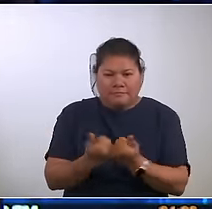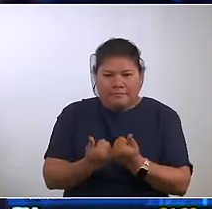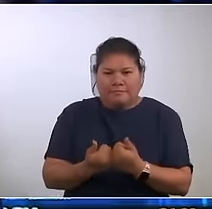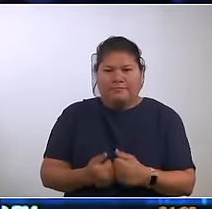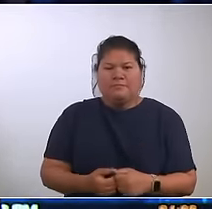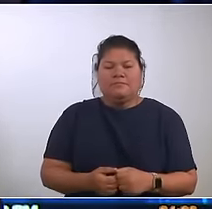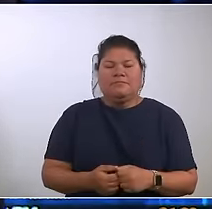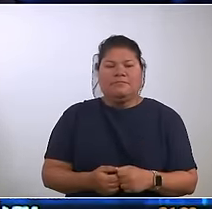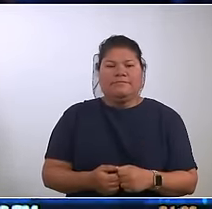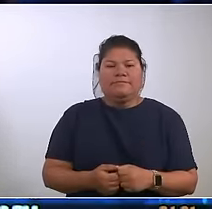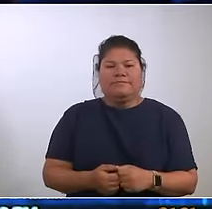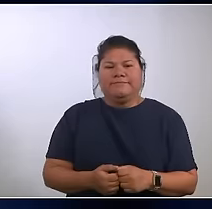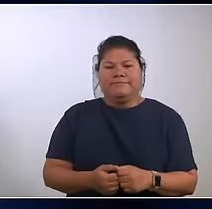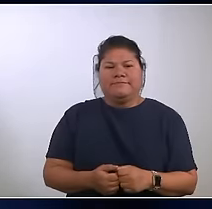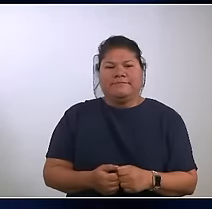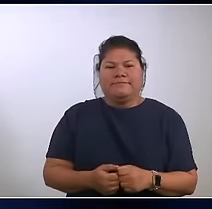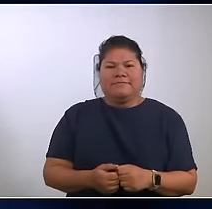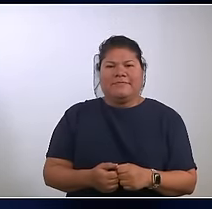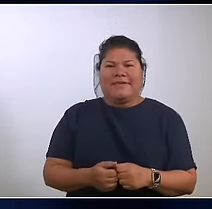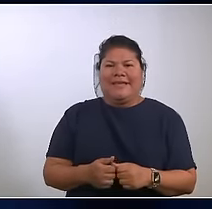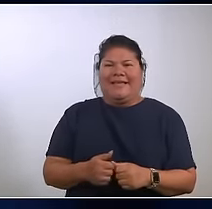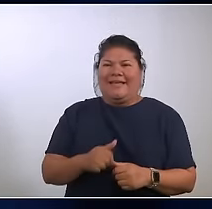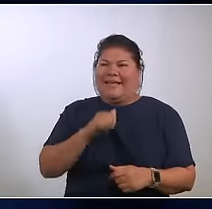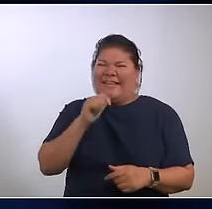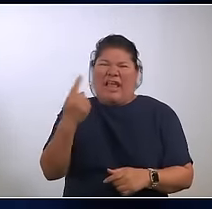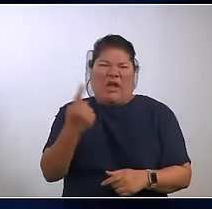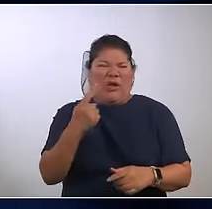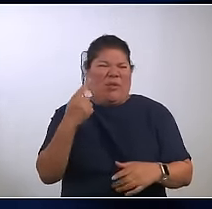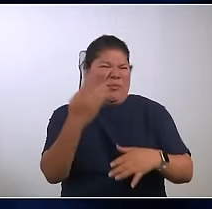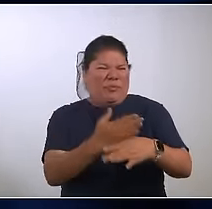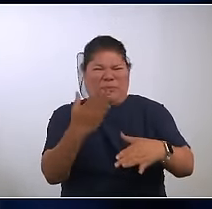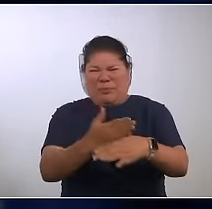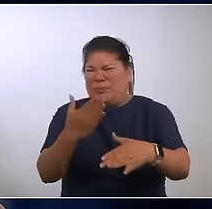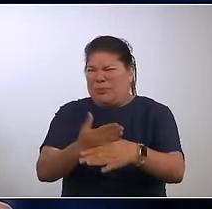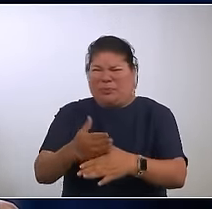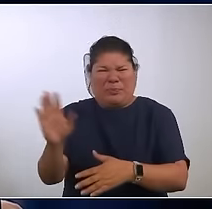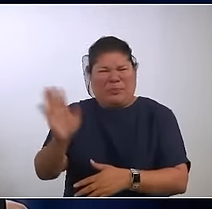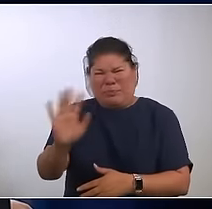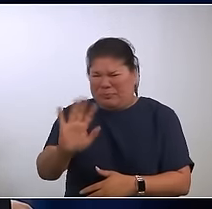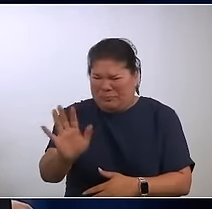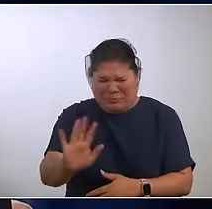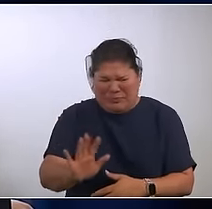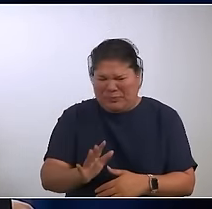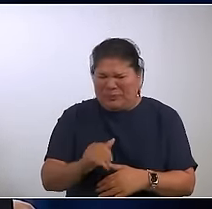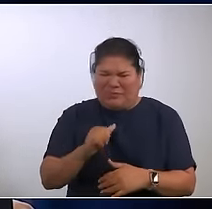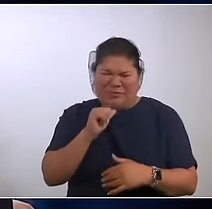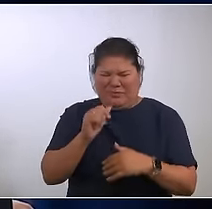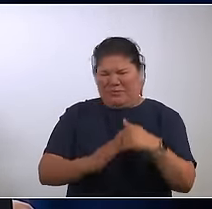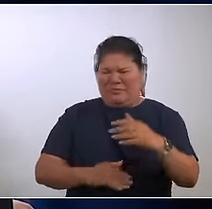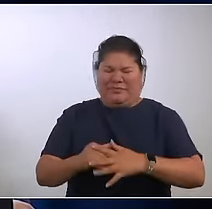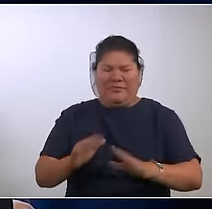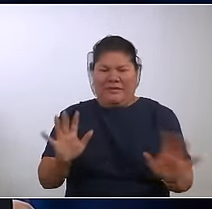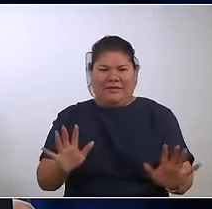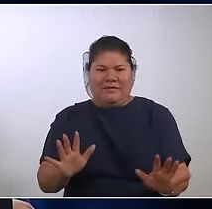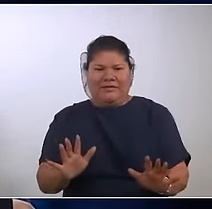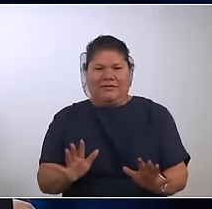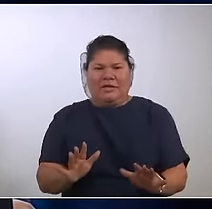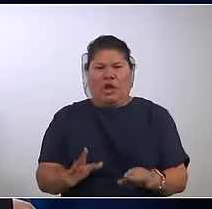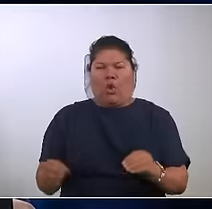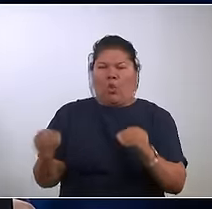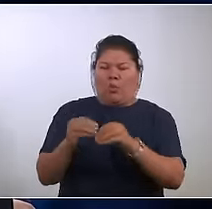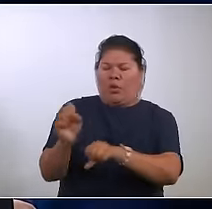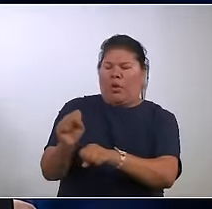apostolic assembly, no es nomás para incomodar a la gente. It's not just to make people uncomfortable. No es para darles